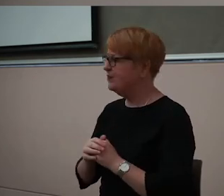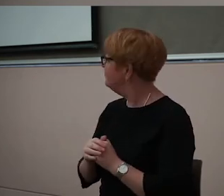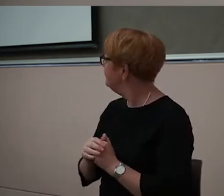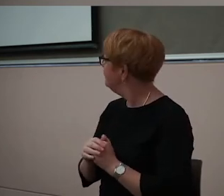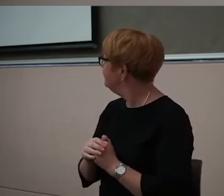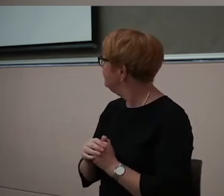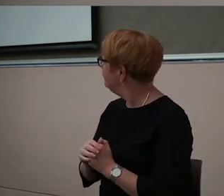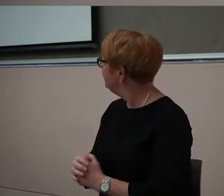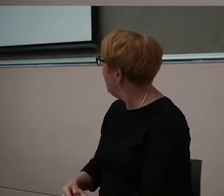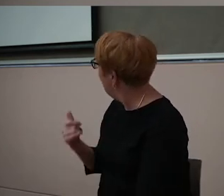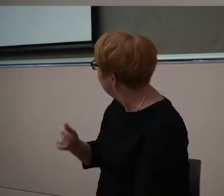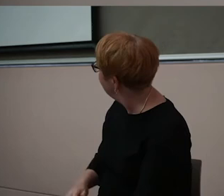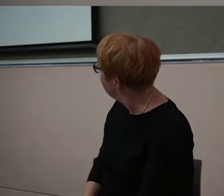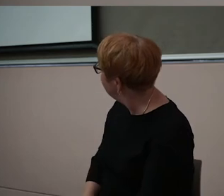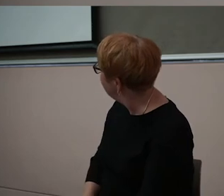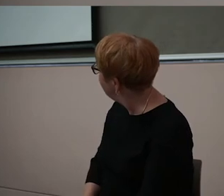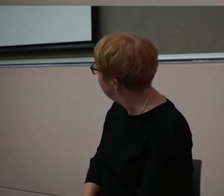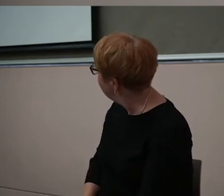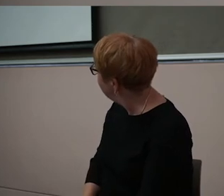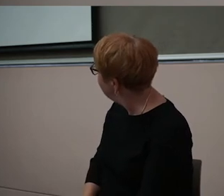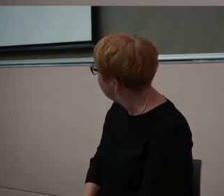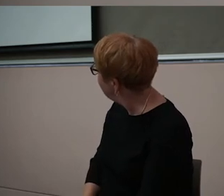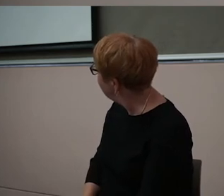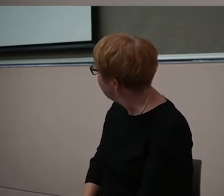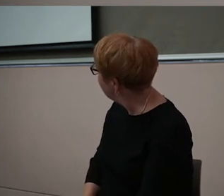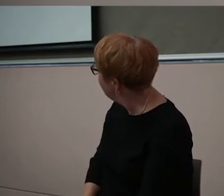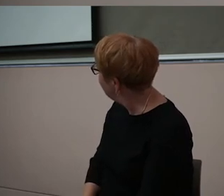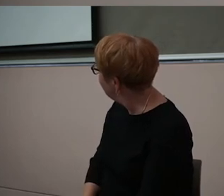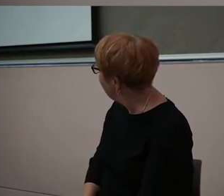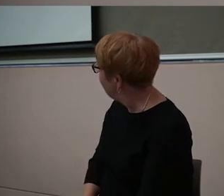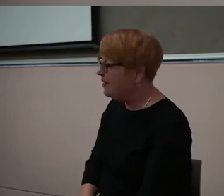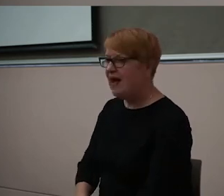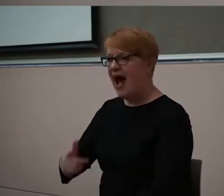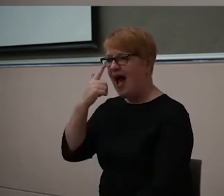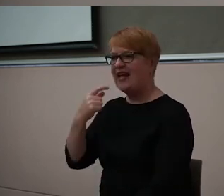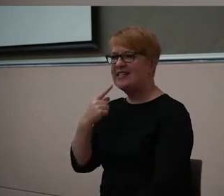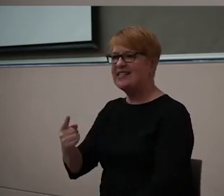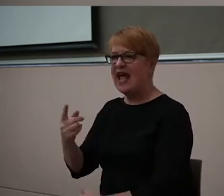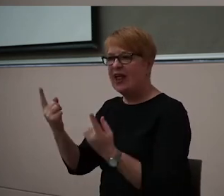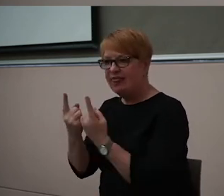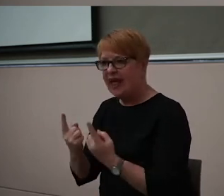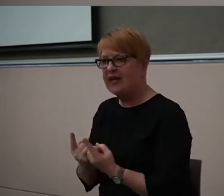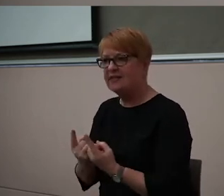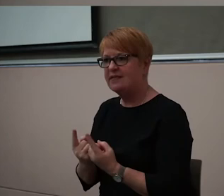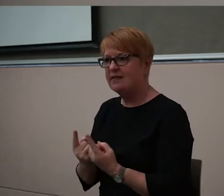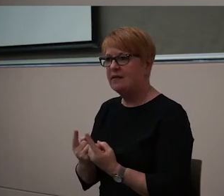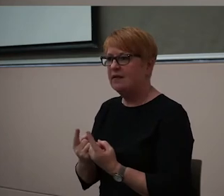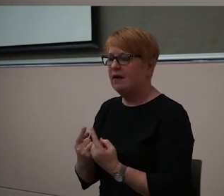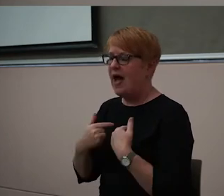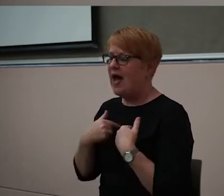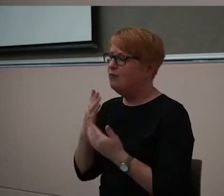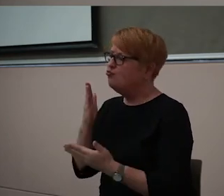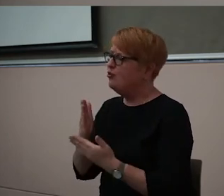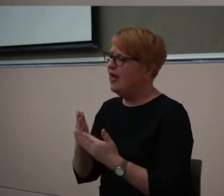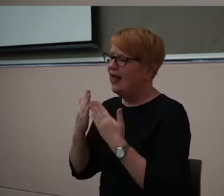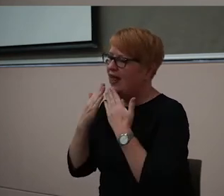You kind of go in a little bit blind, but you're supported by the likes of Jasleen, Rahana Zaman, Helen Kamak,